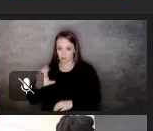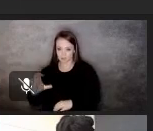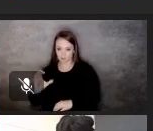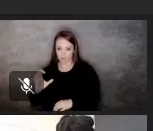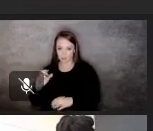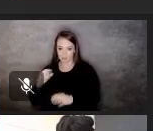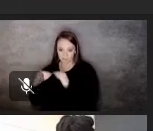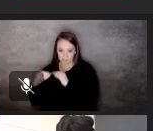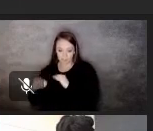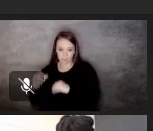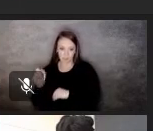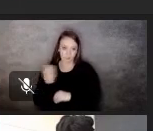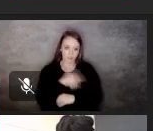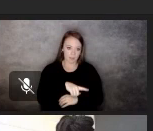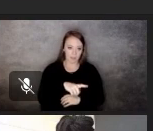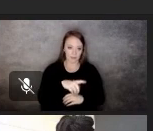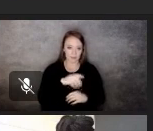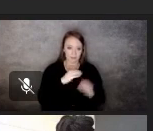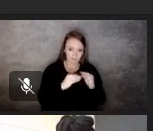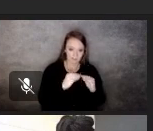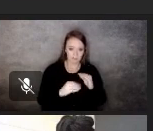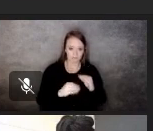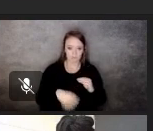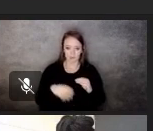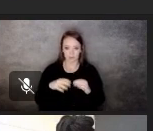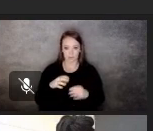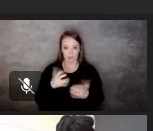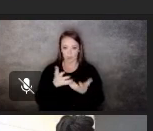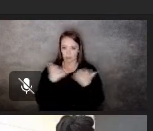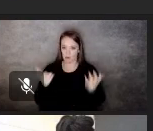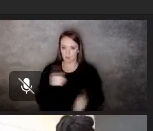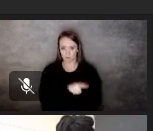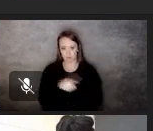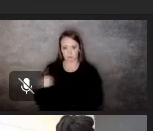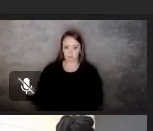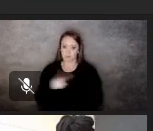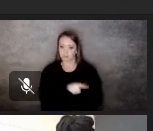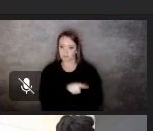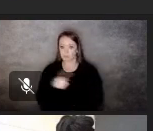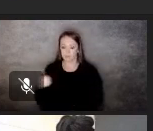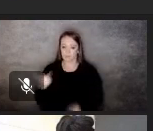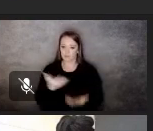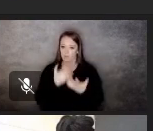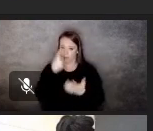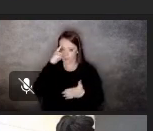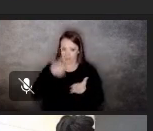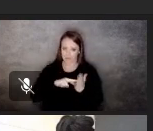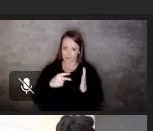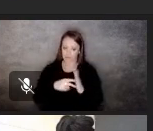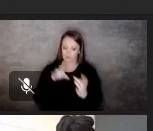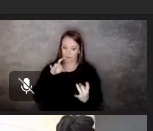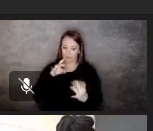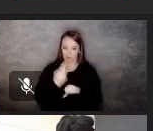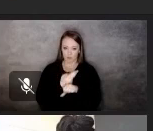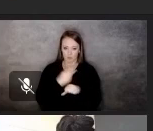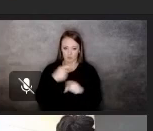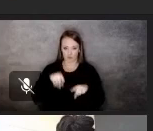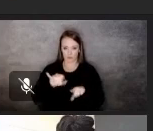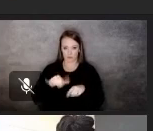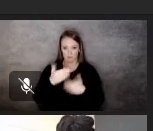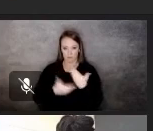consider that. So there's a lot of back and forth and a lot of intentional feedback used in this process as well.